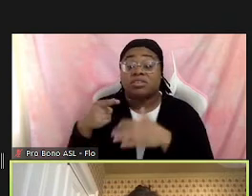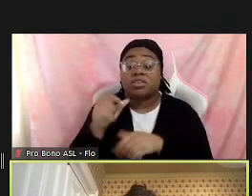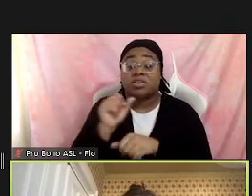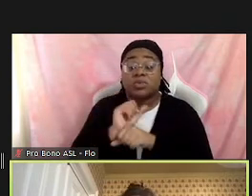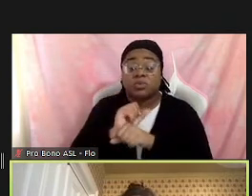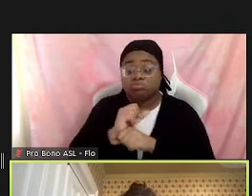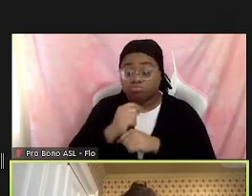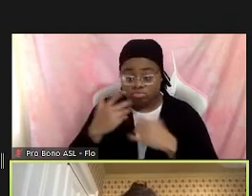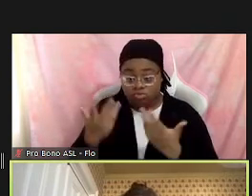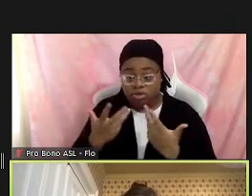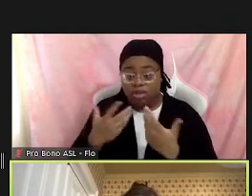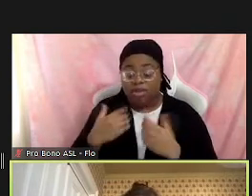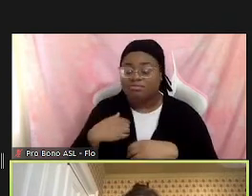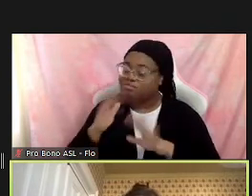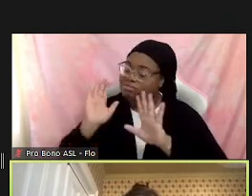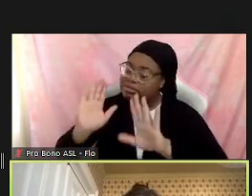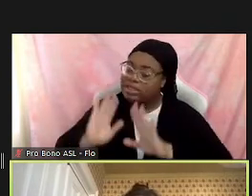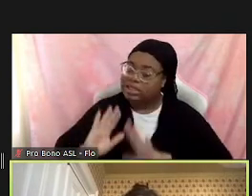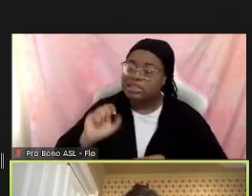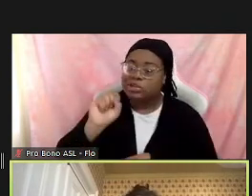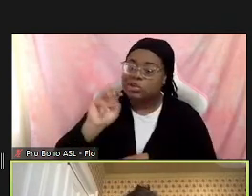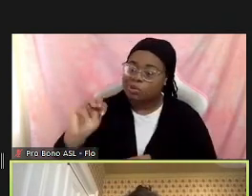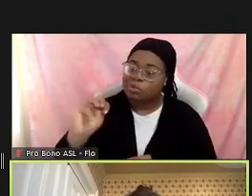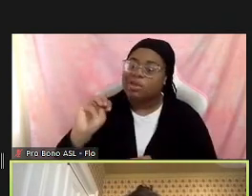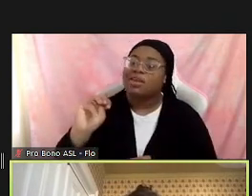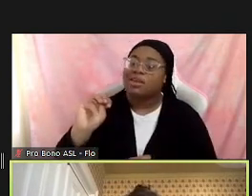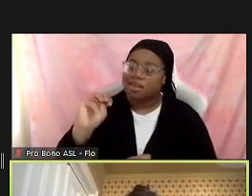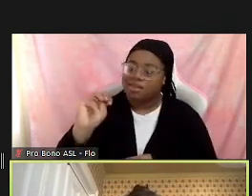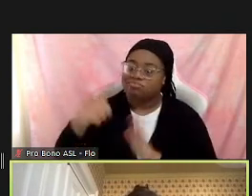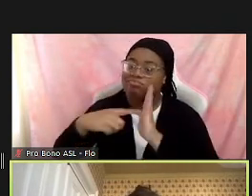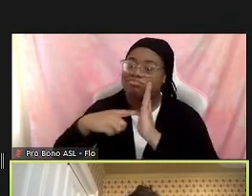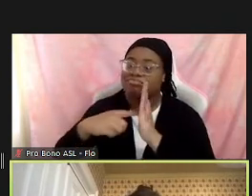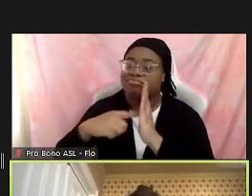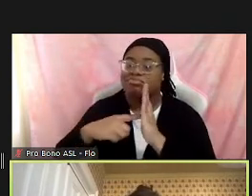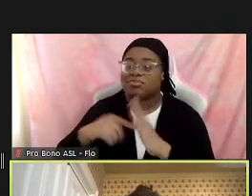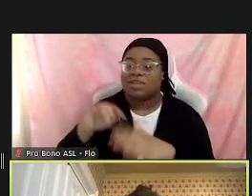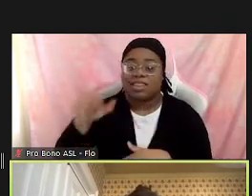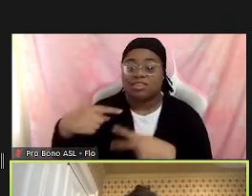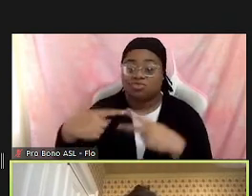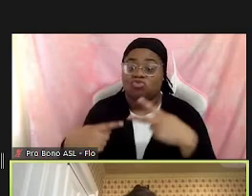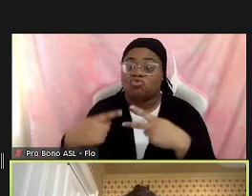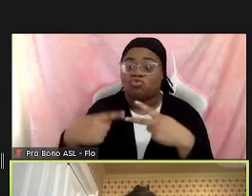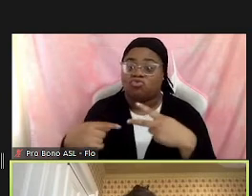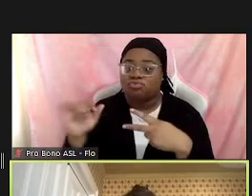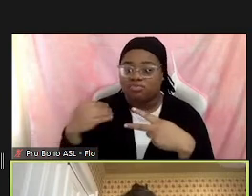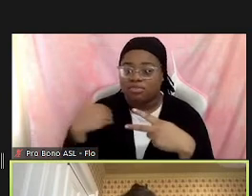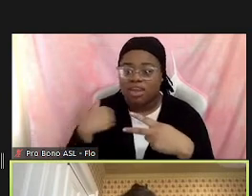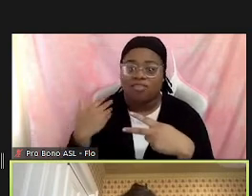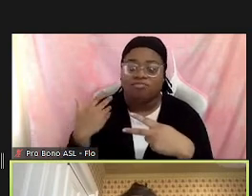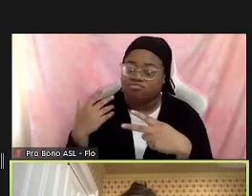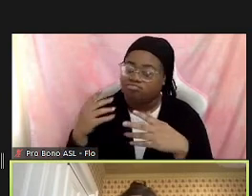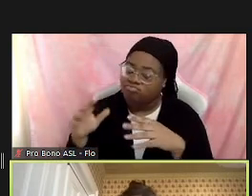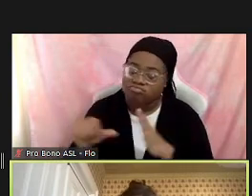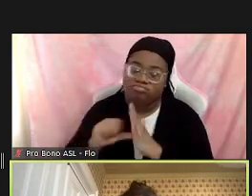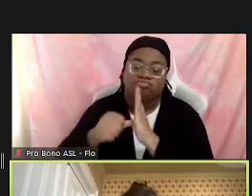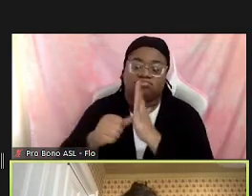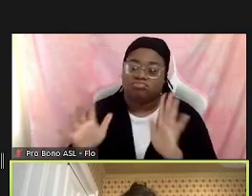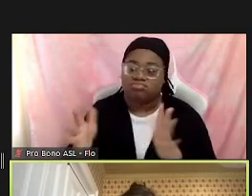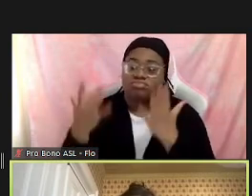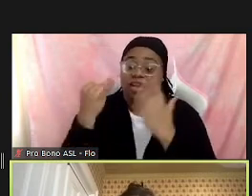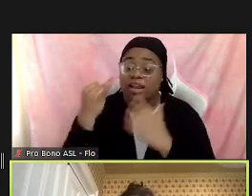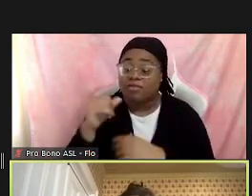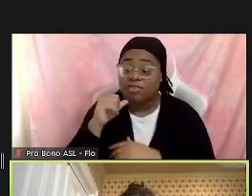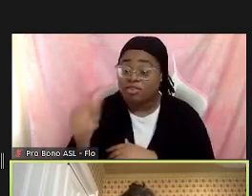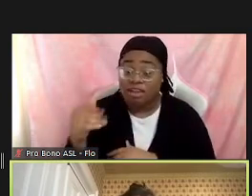the amazing social media presence that Nati Linares and Sonia Erika have brought to life. So if you aren't already,